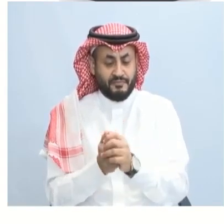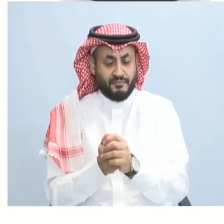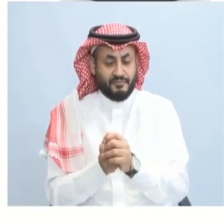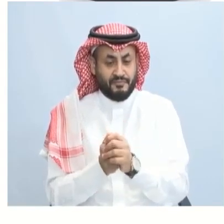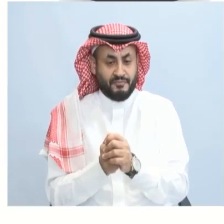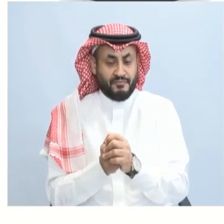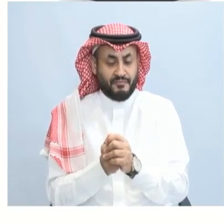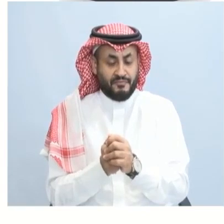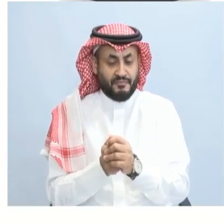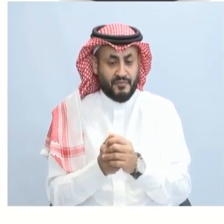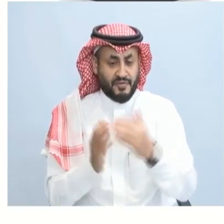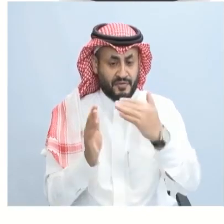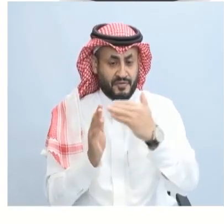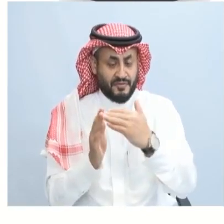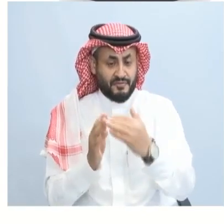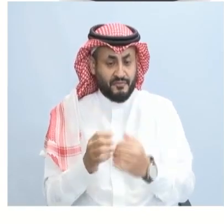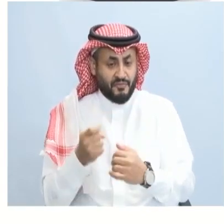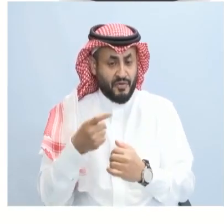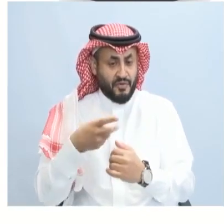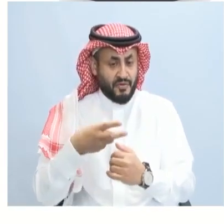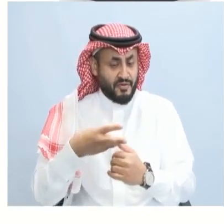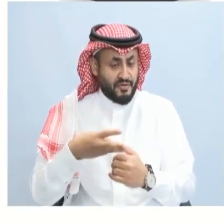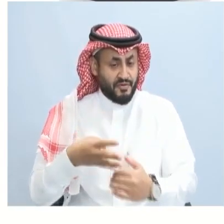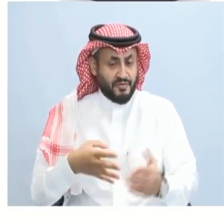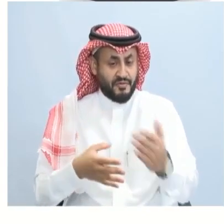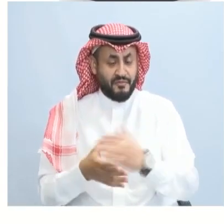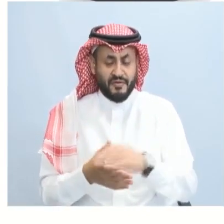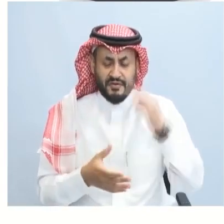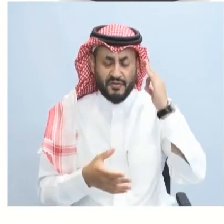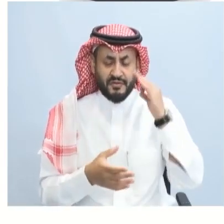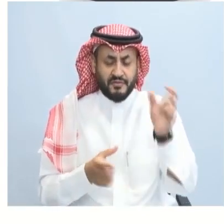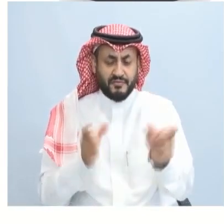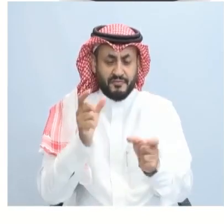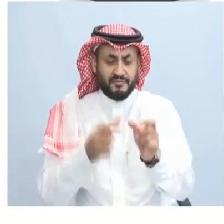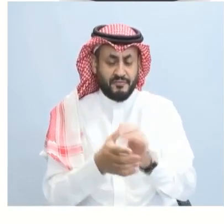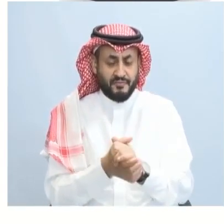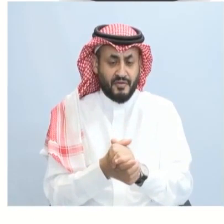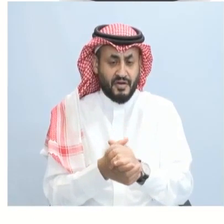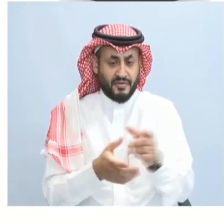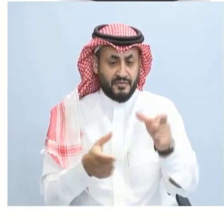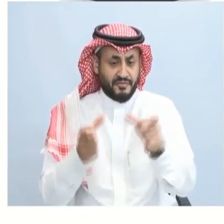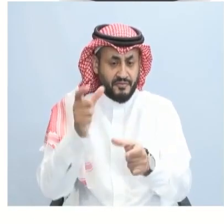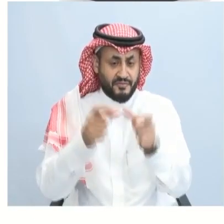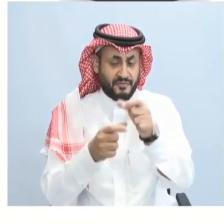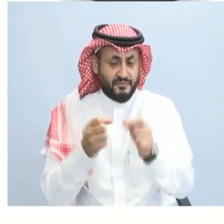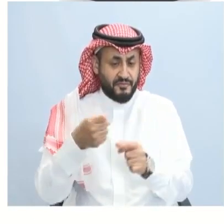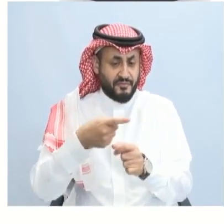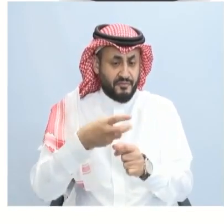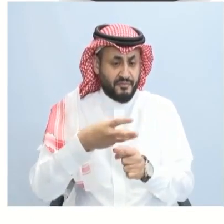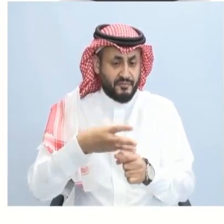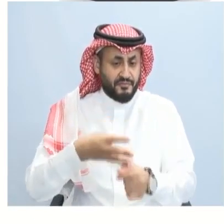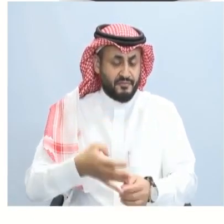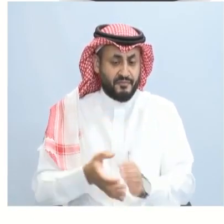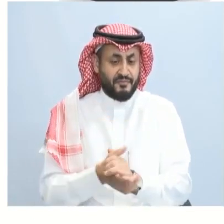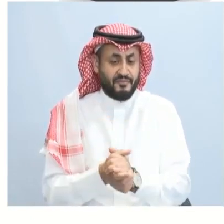is the order. So you are going to listen. You are going to just order what are the